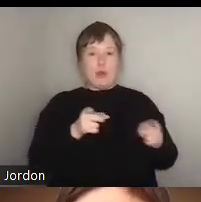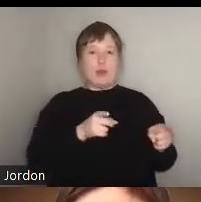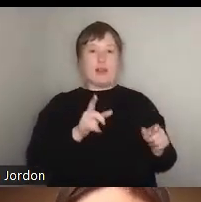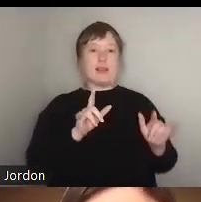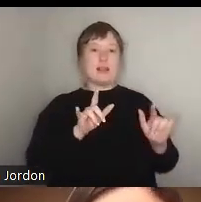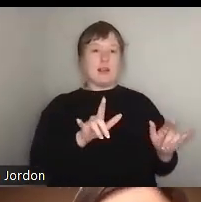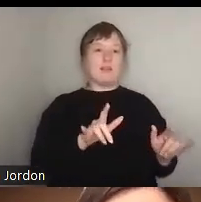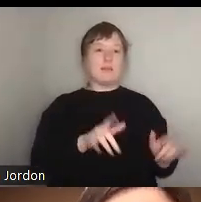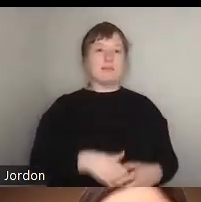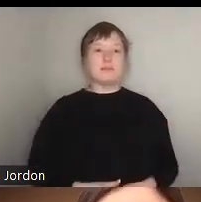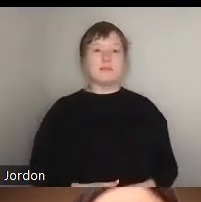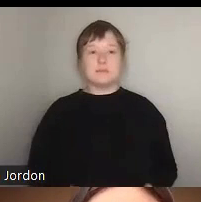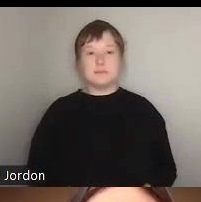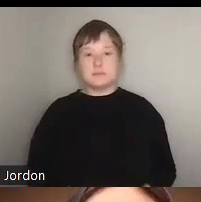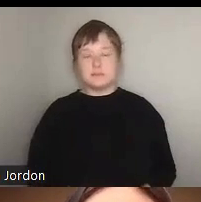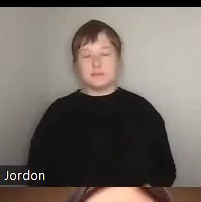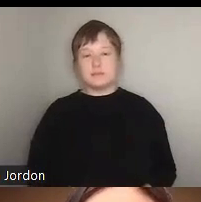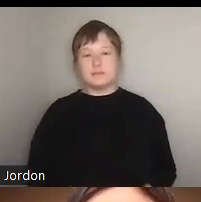them.